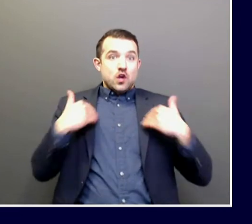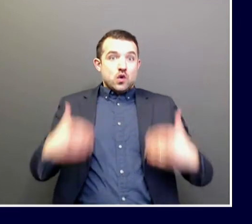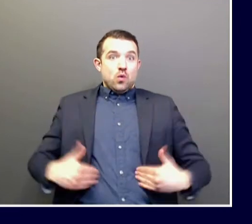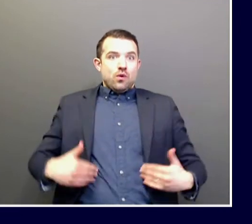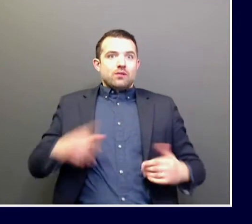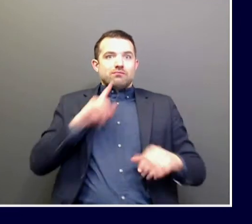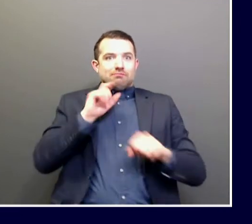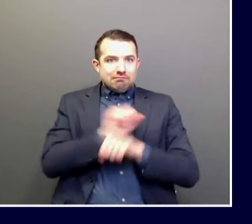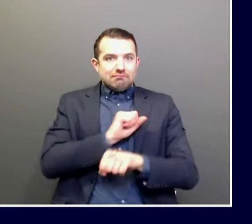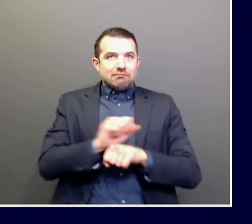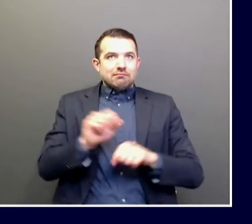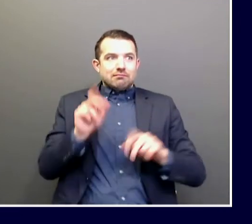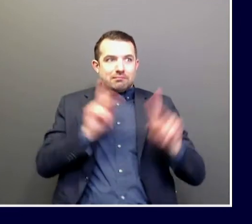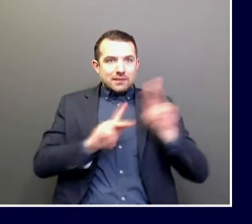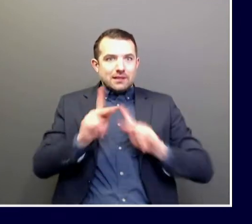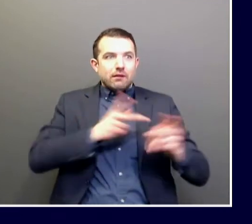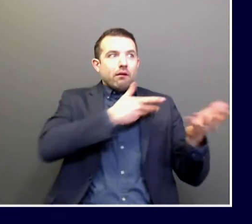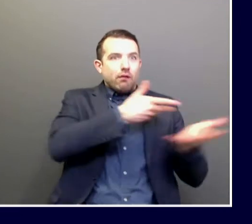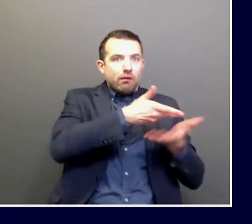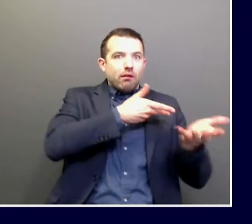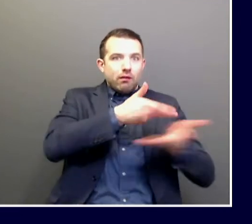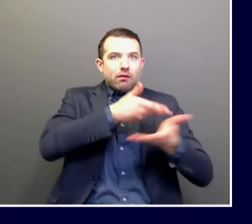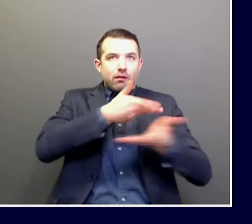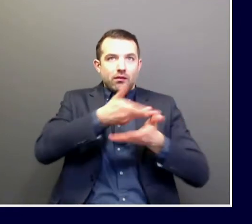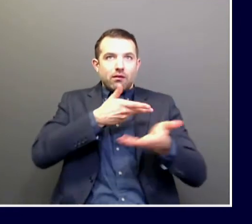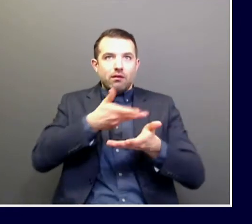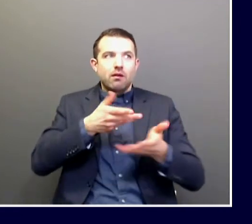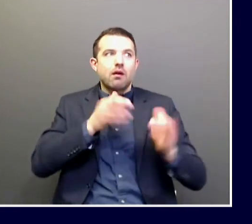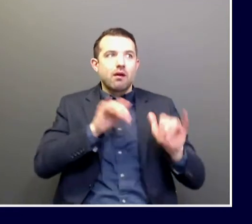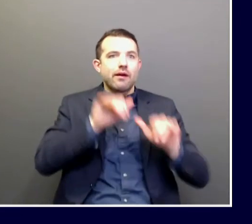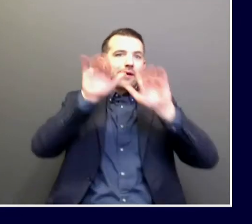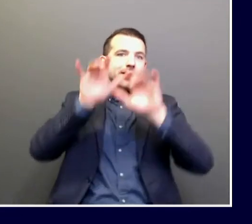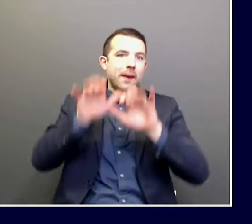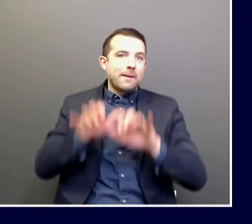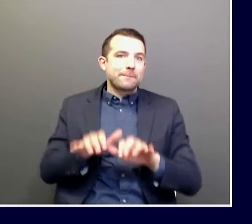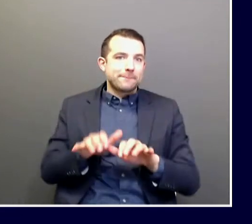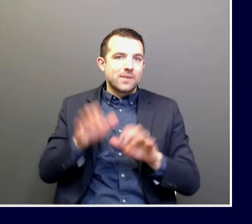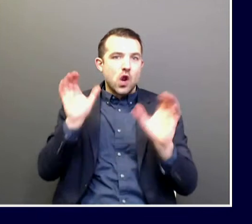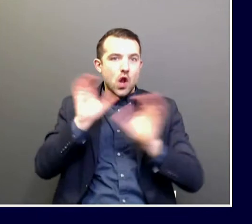because we want to be talking with folks. But as we automate it, that's what will